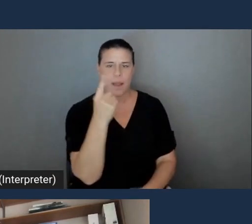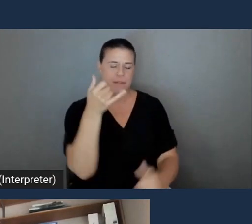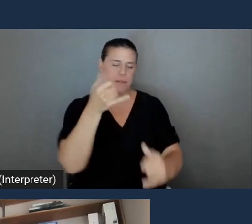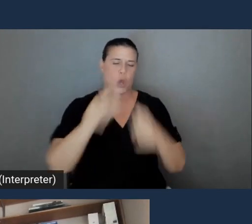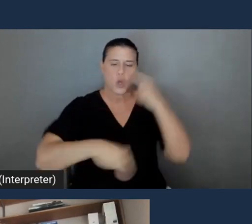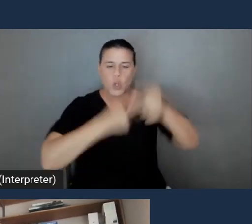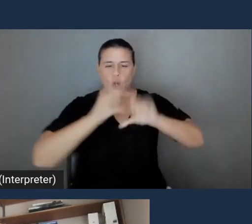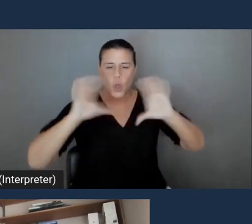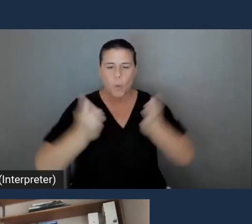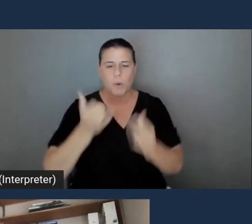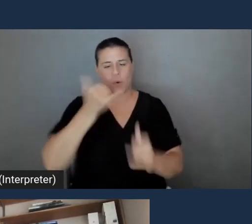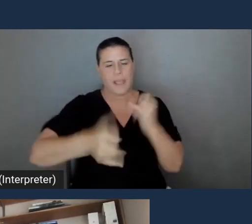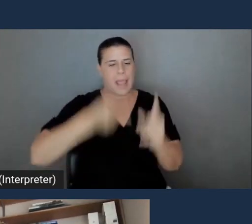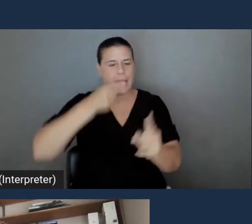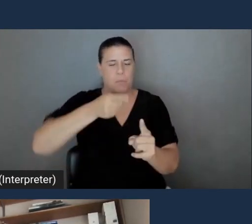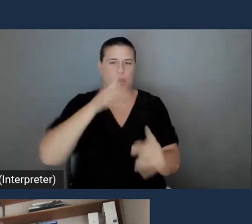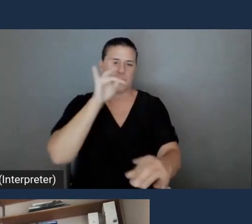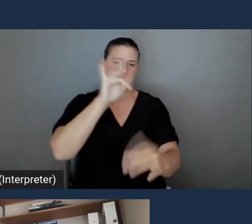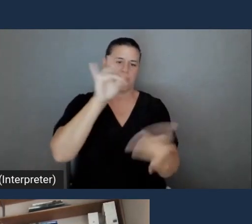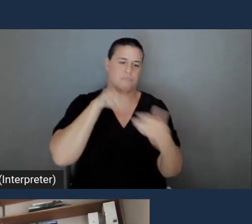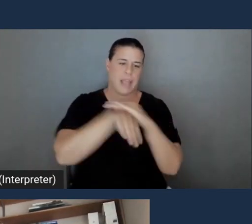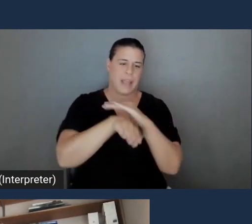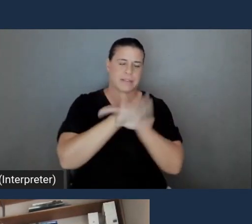then to reach that data.